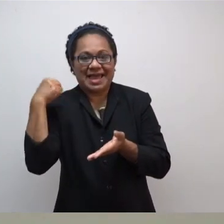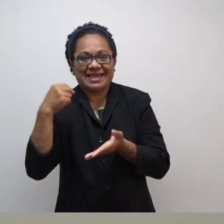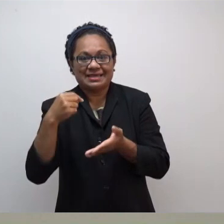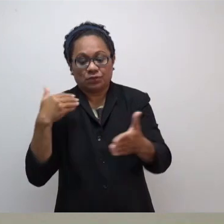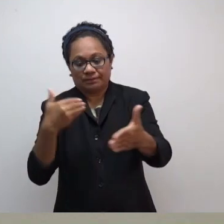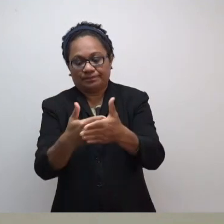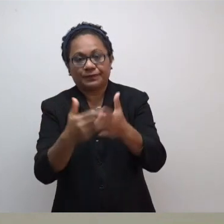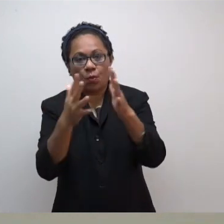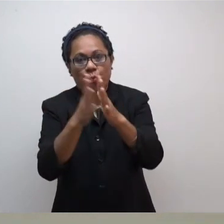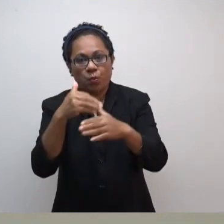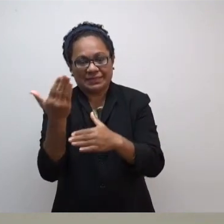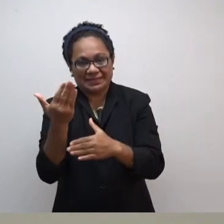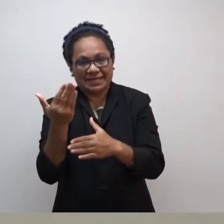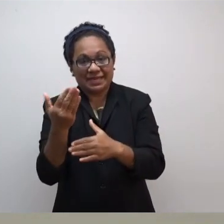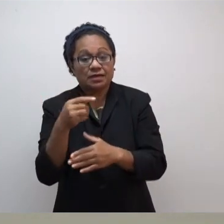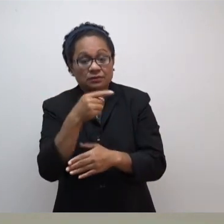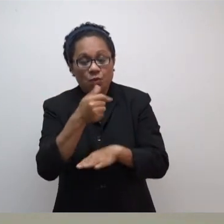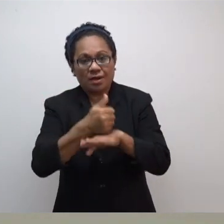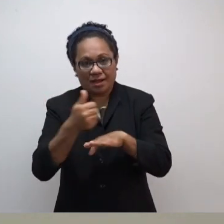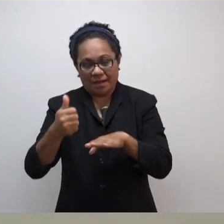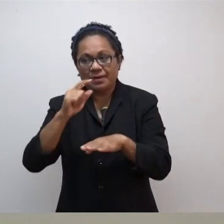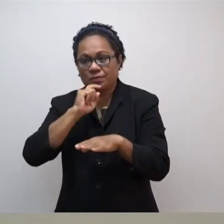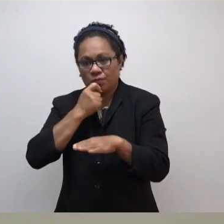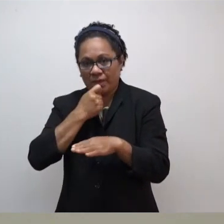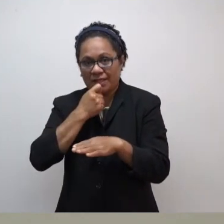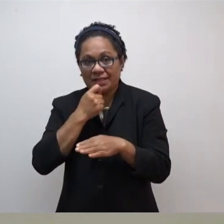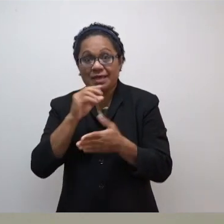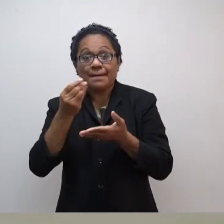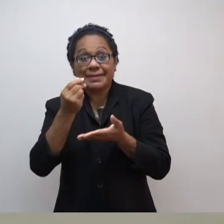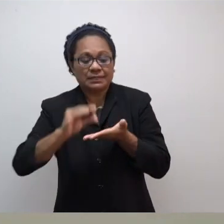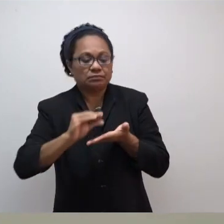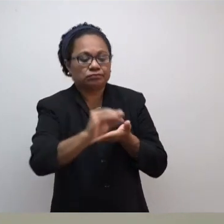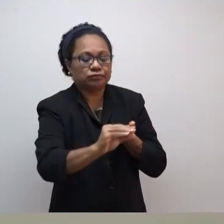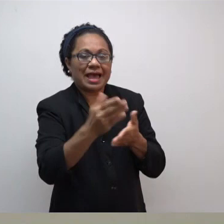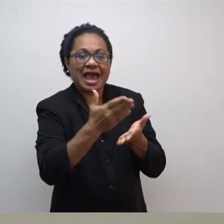again, government will foot the bill of the 360 through the FNPF scheme.